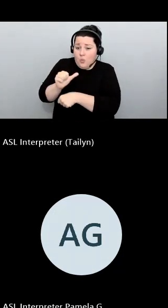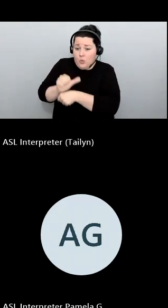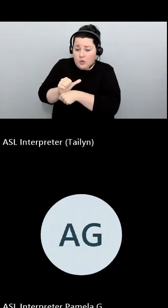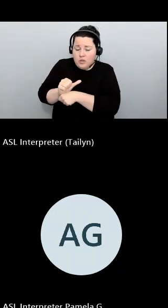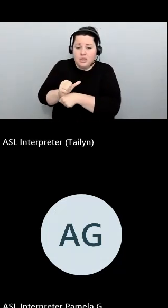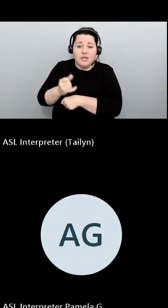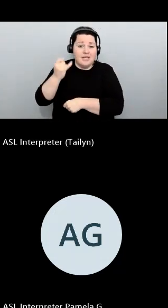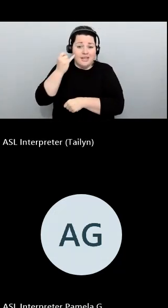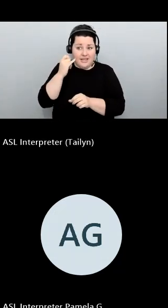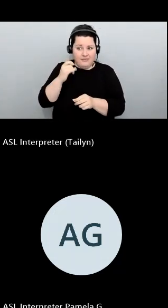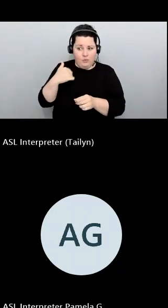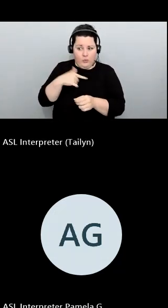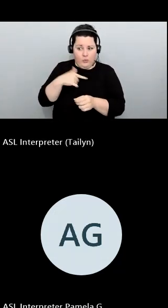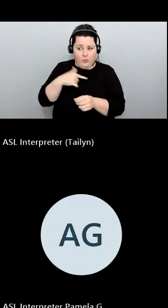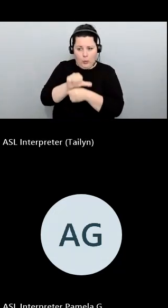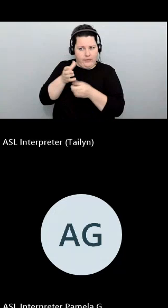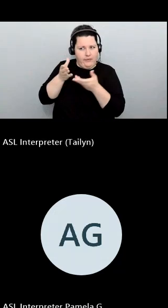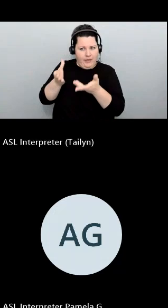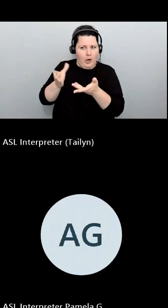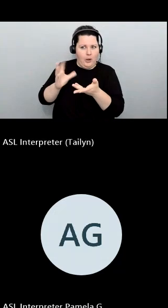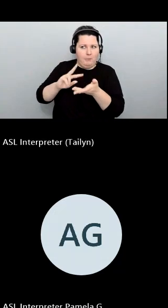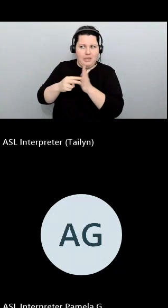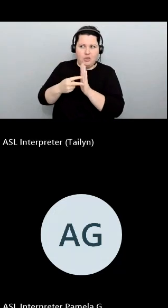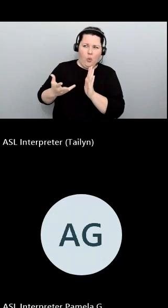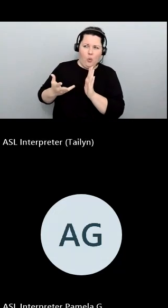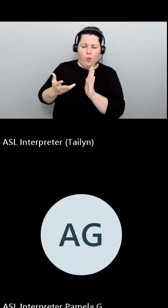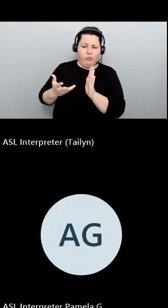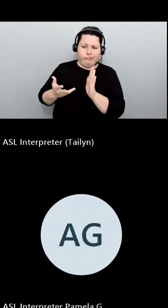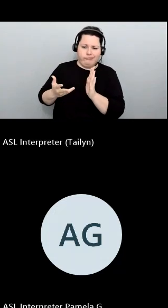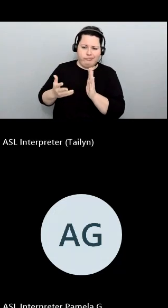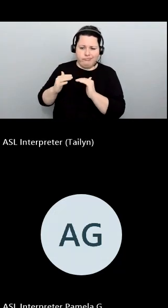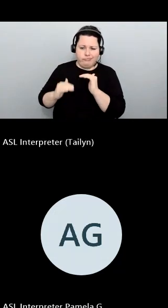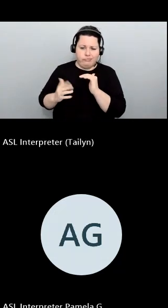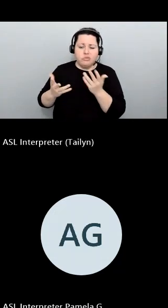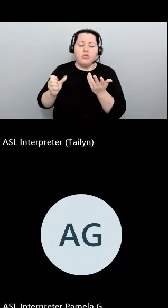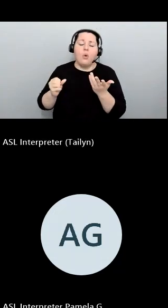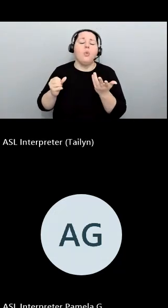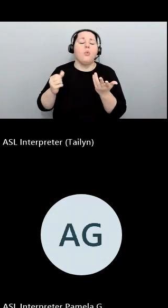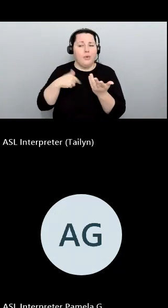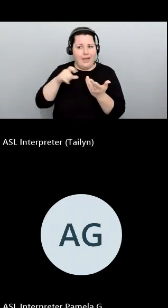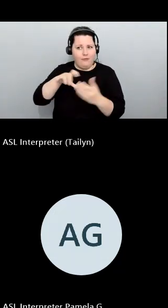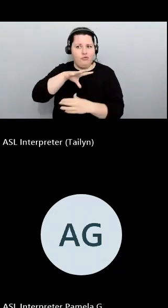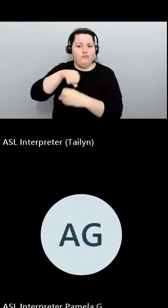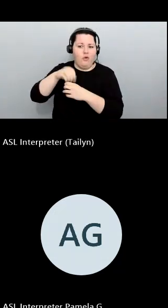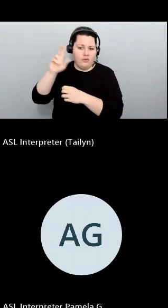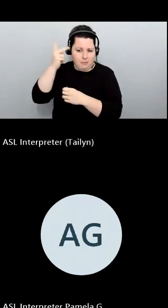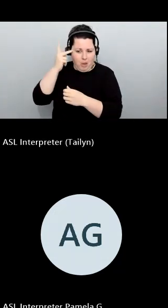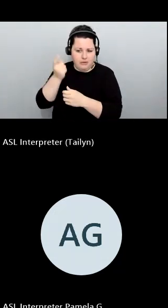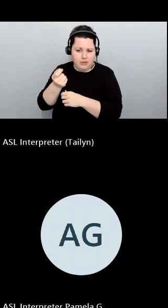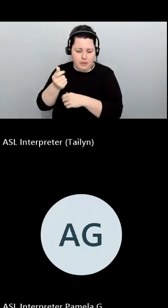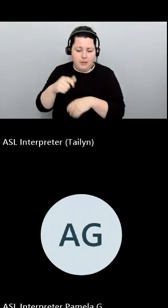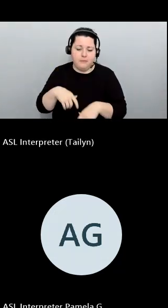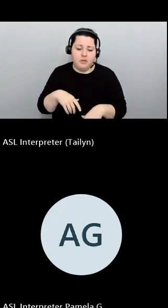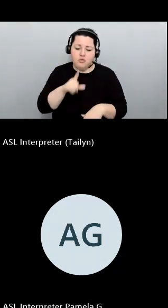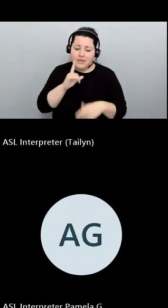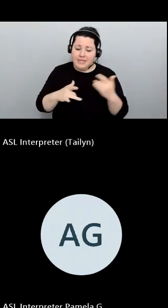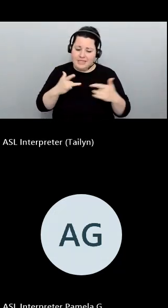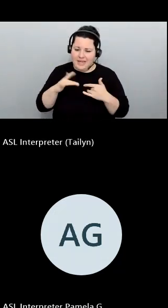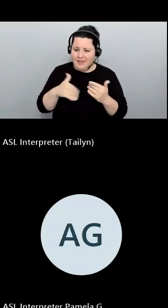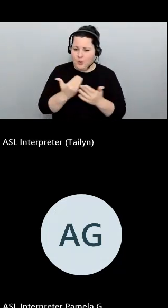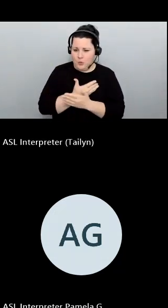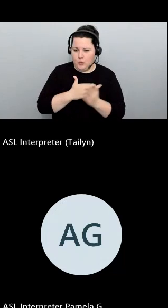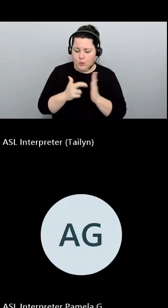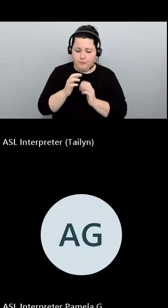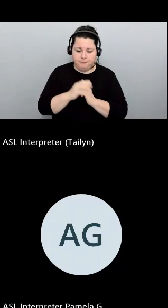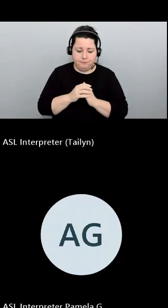work in that sphere, we're kind of putting ourselves at a disadvantage. So really excited about that new role. And then of